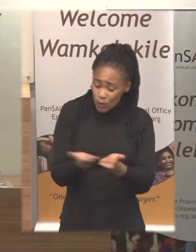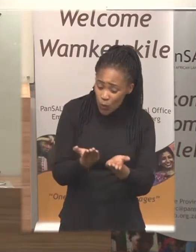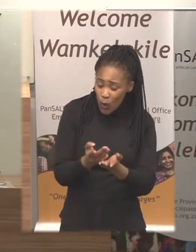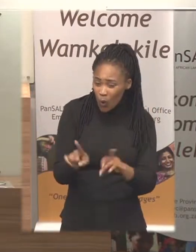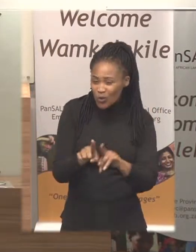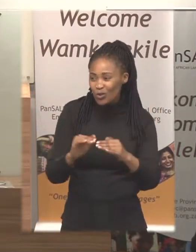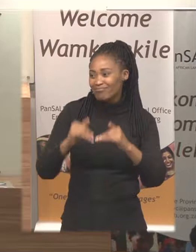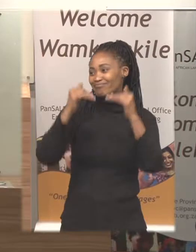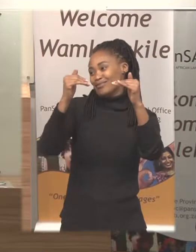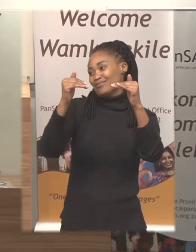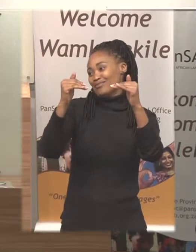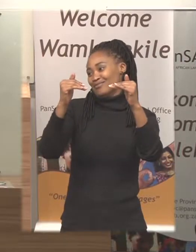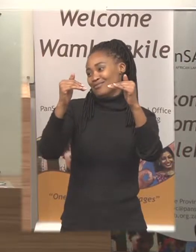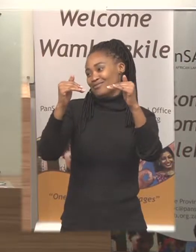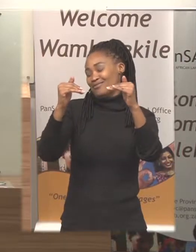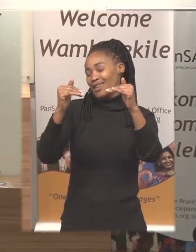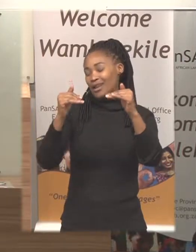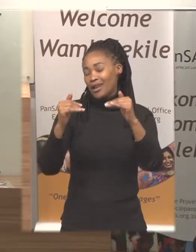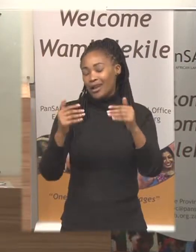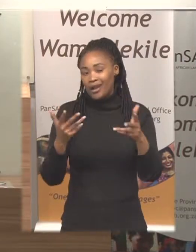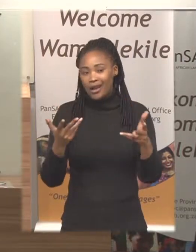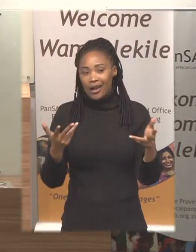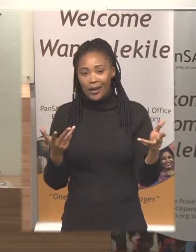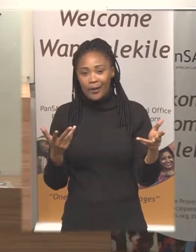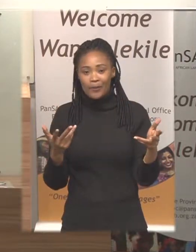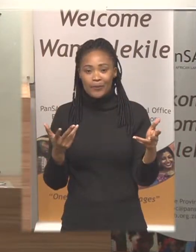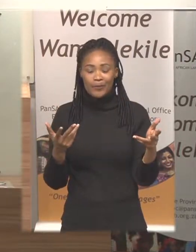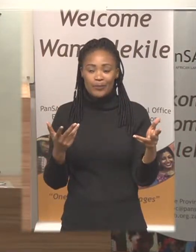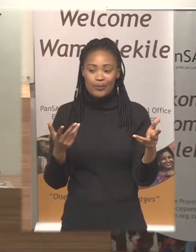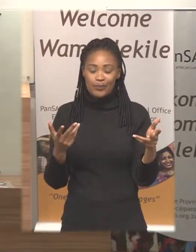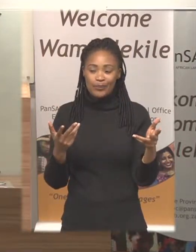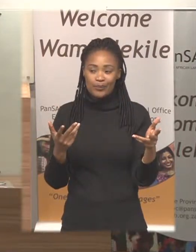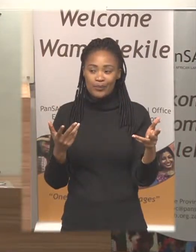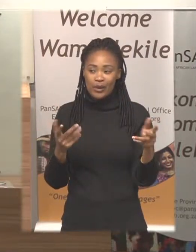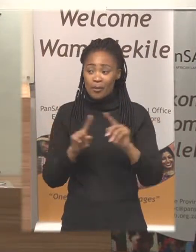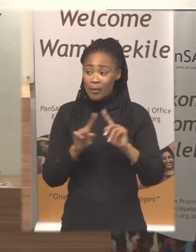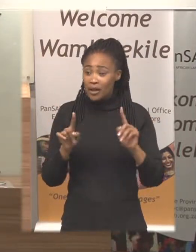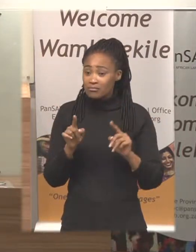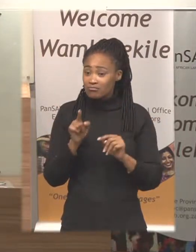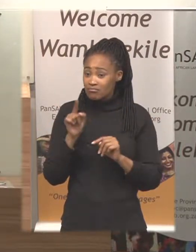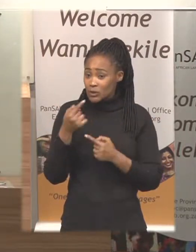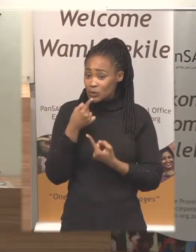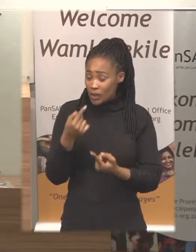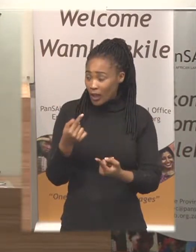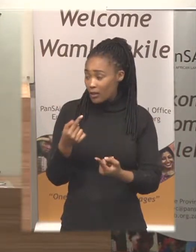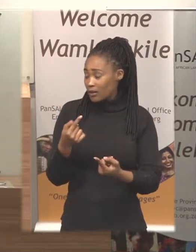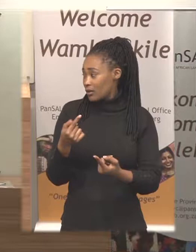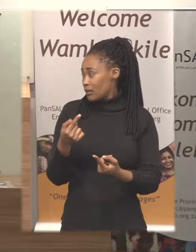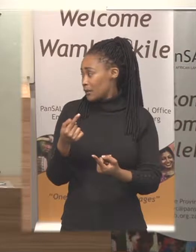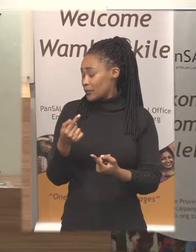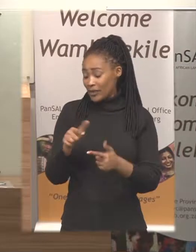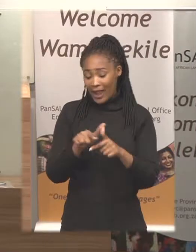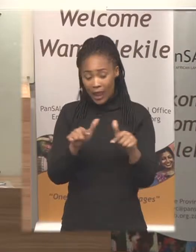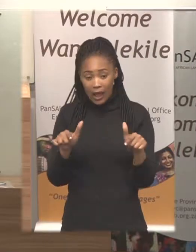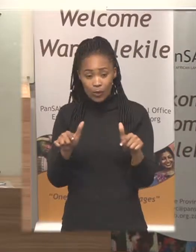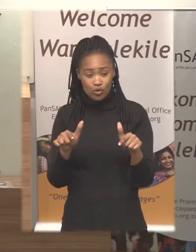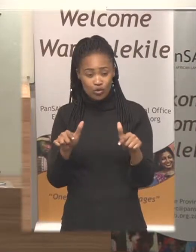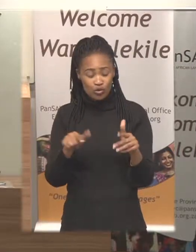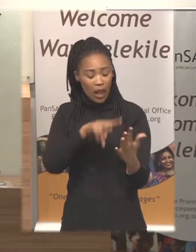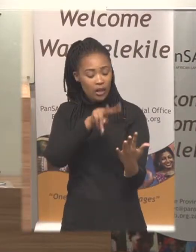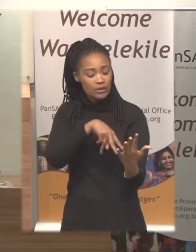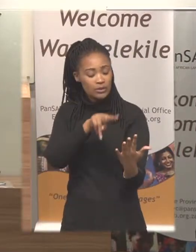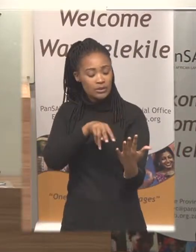that's still to come. But as you say, Chris, in language and literacy